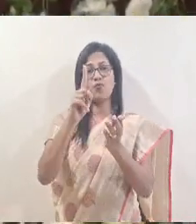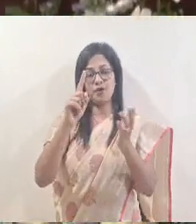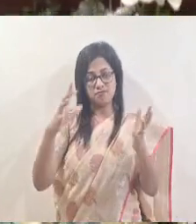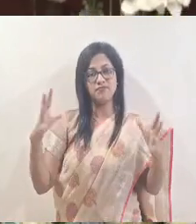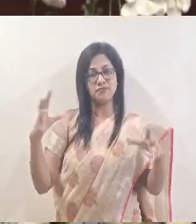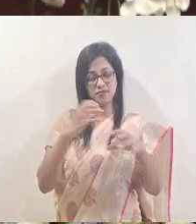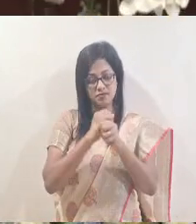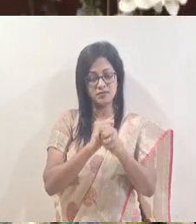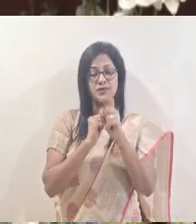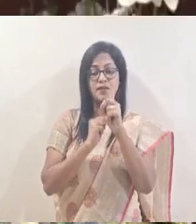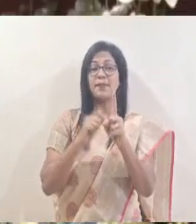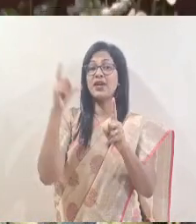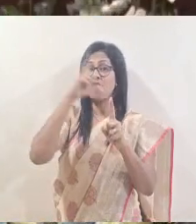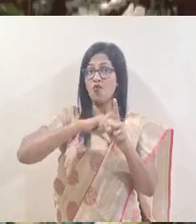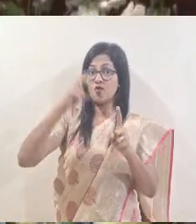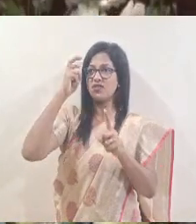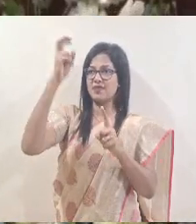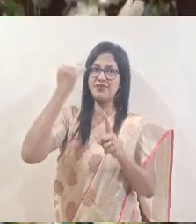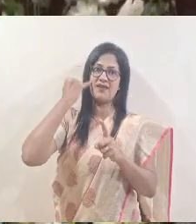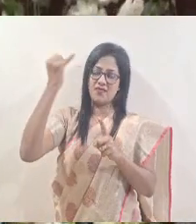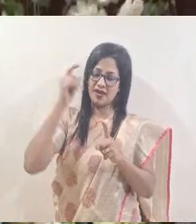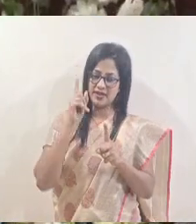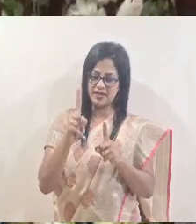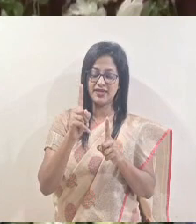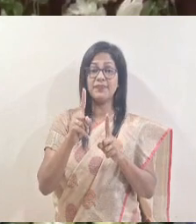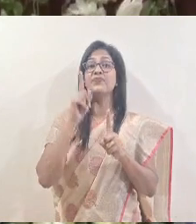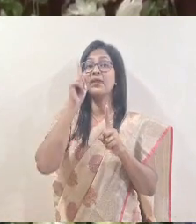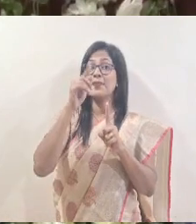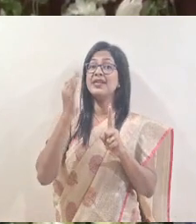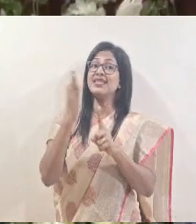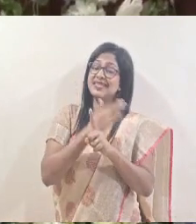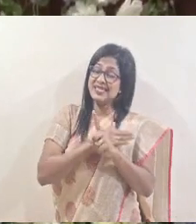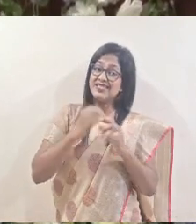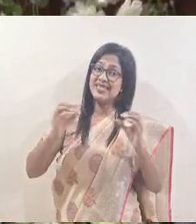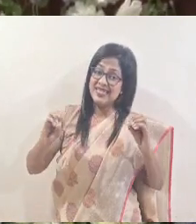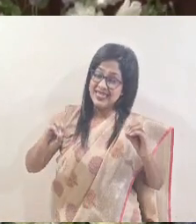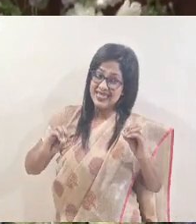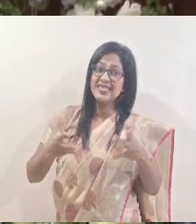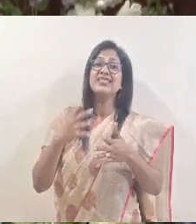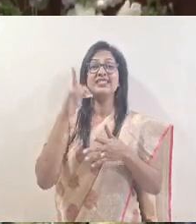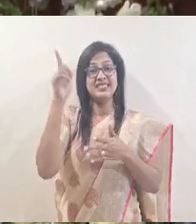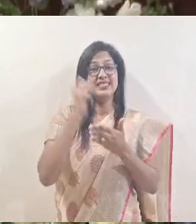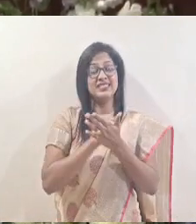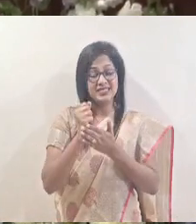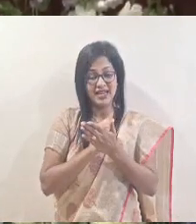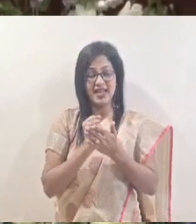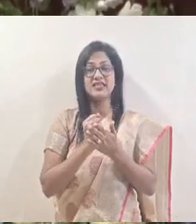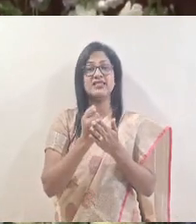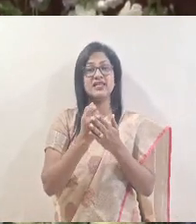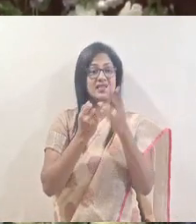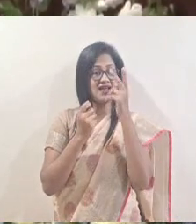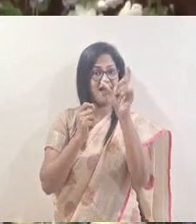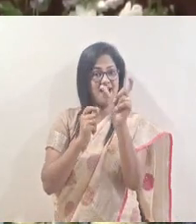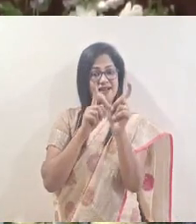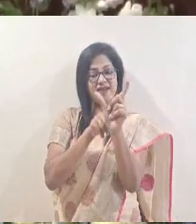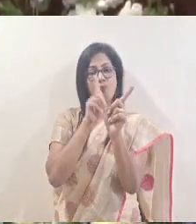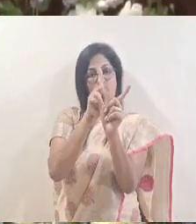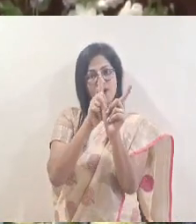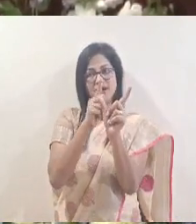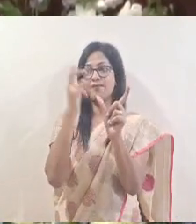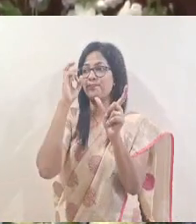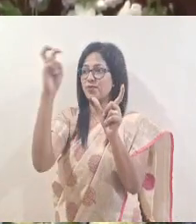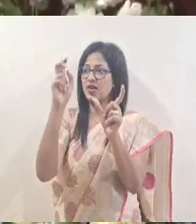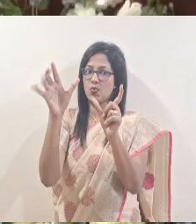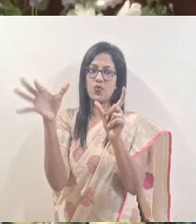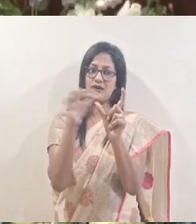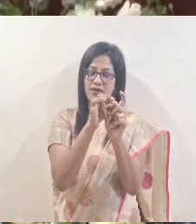gambit, under the Kochi Metro initiative. And initially, they did try for a short time. They actually tried using the same card that was